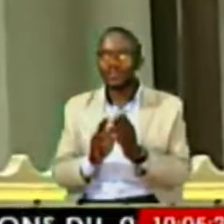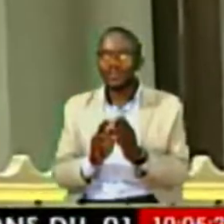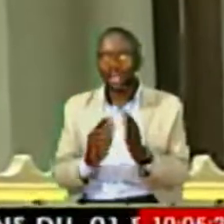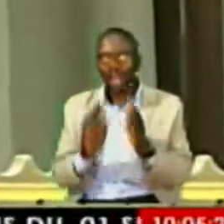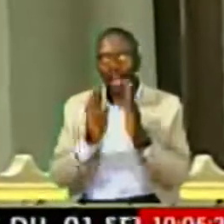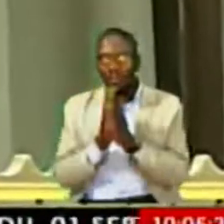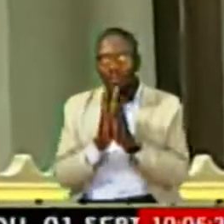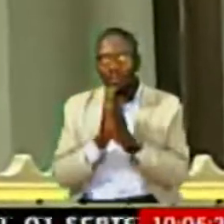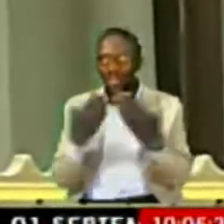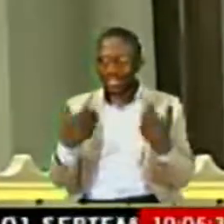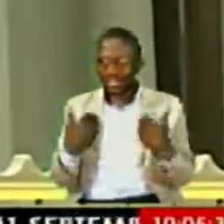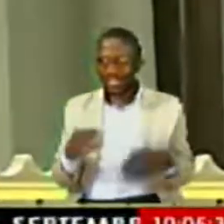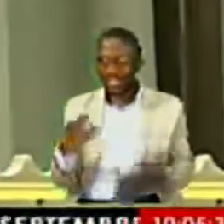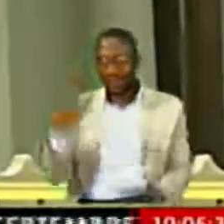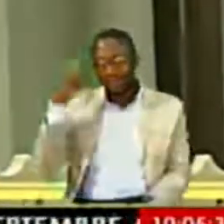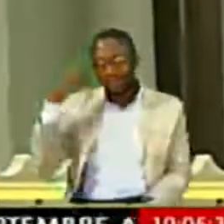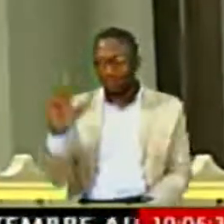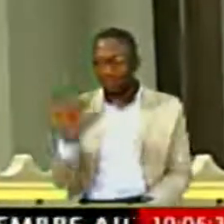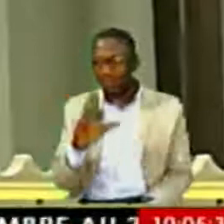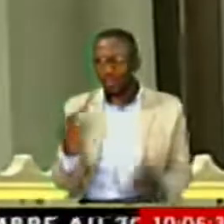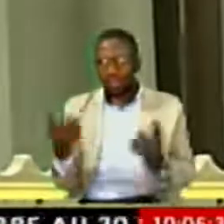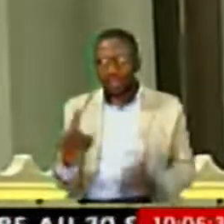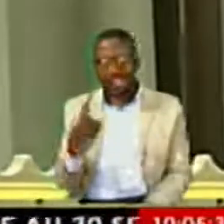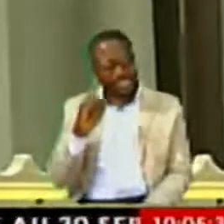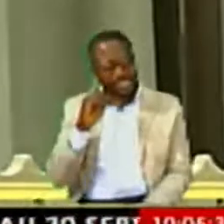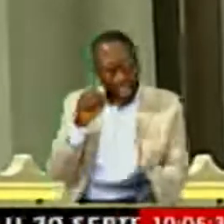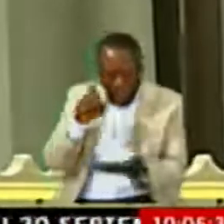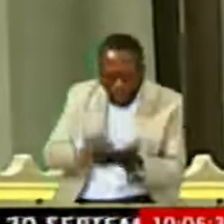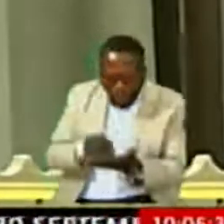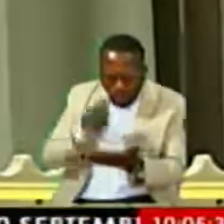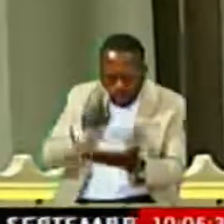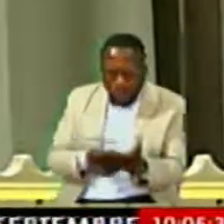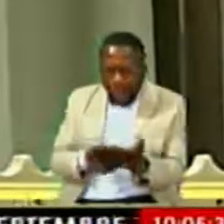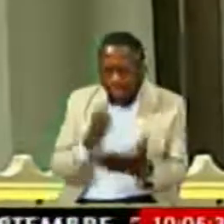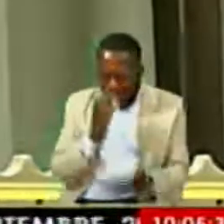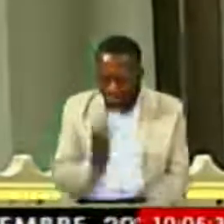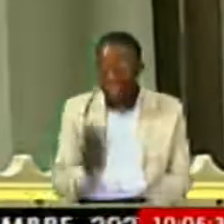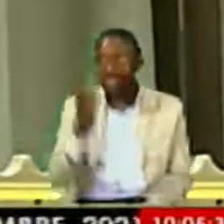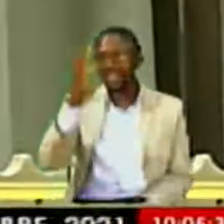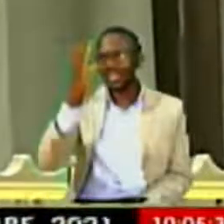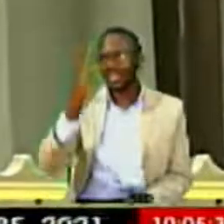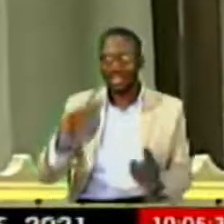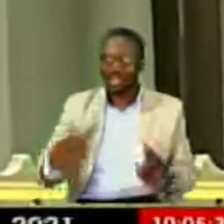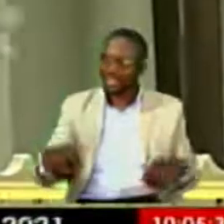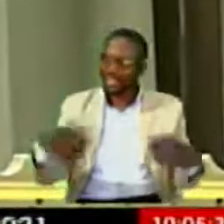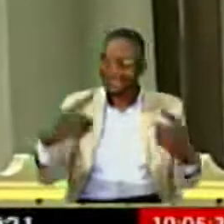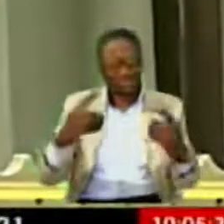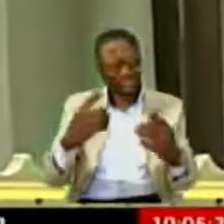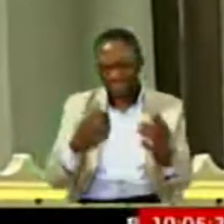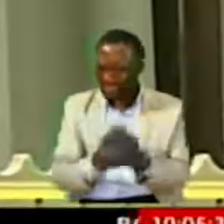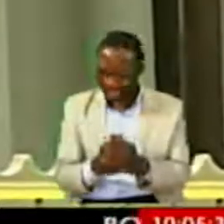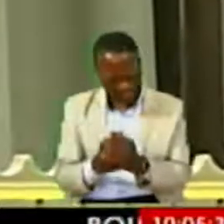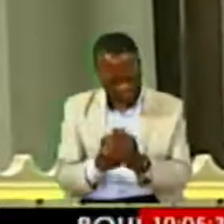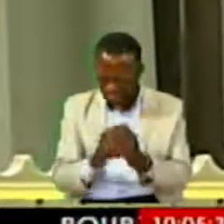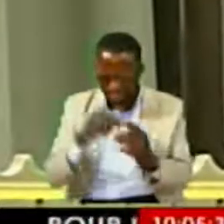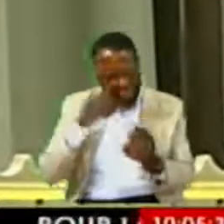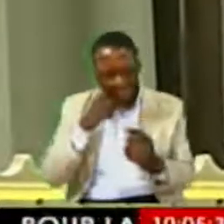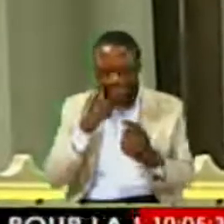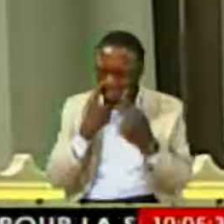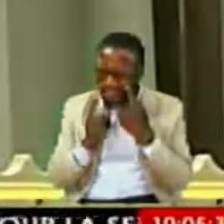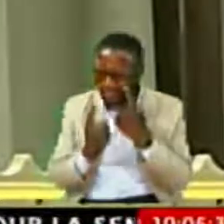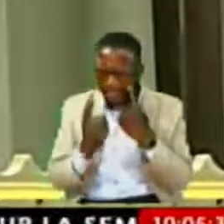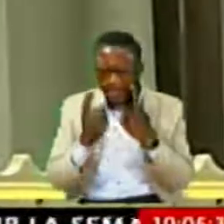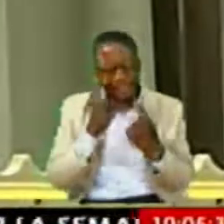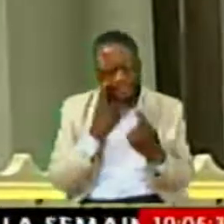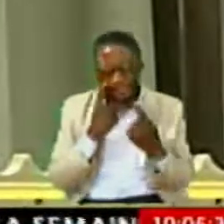him, when he heard the rooster, he went to cry